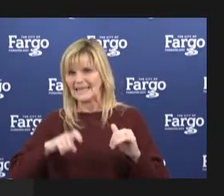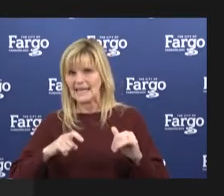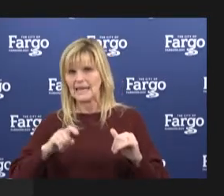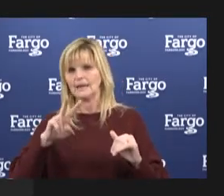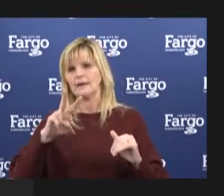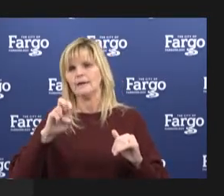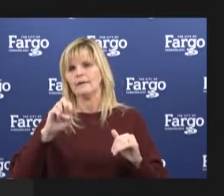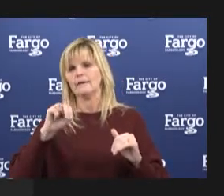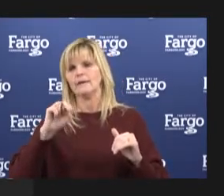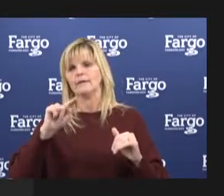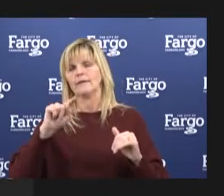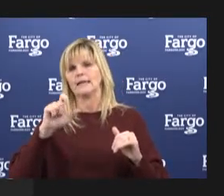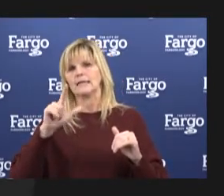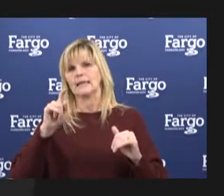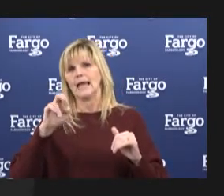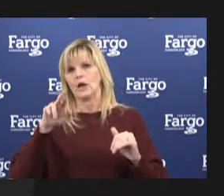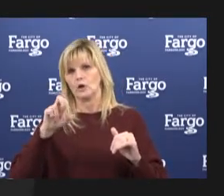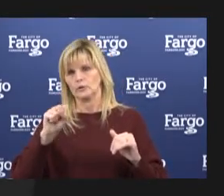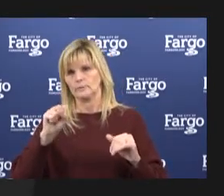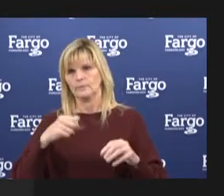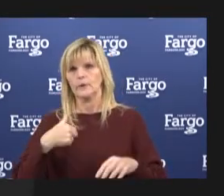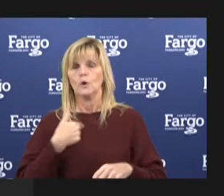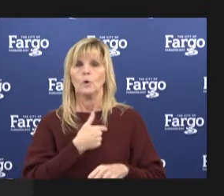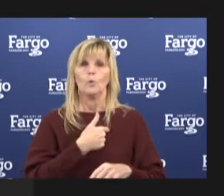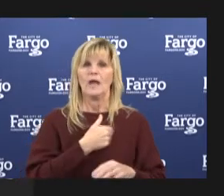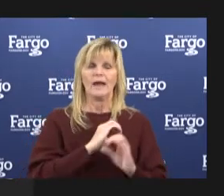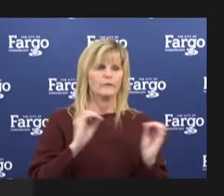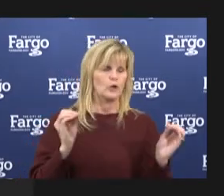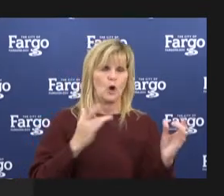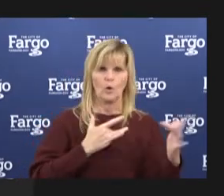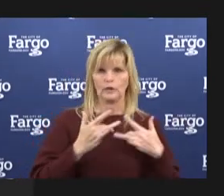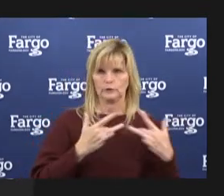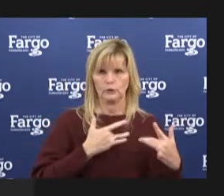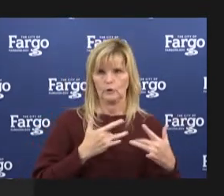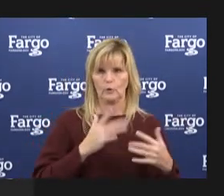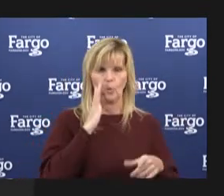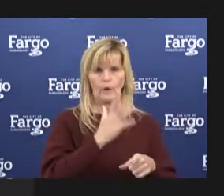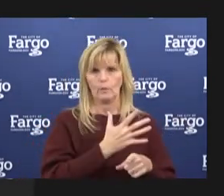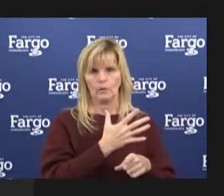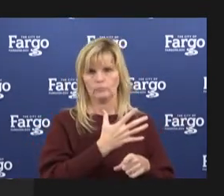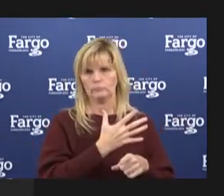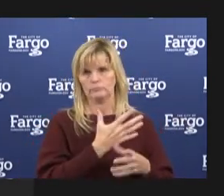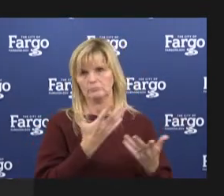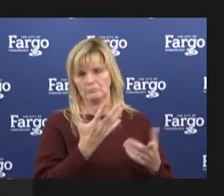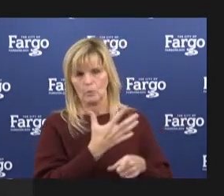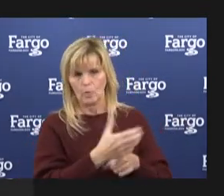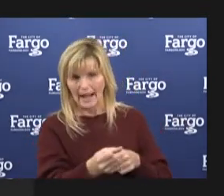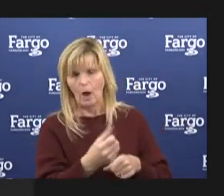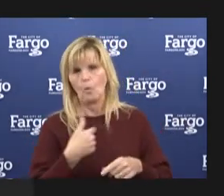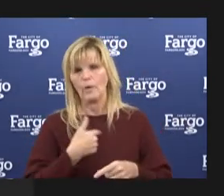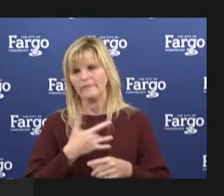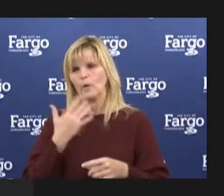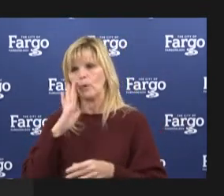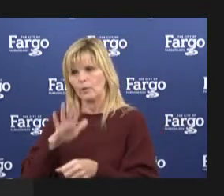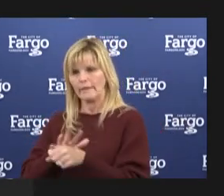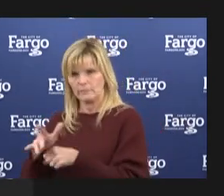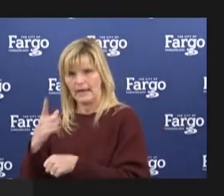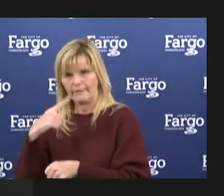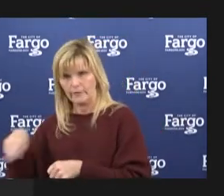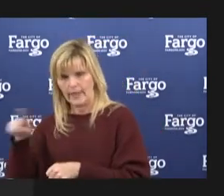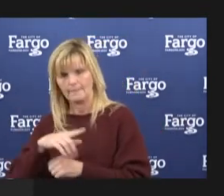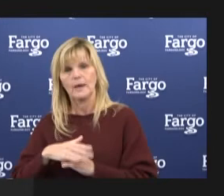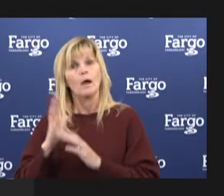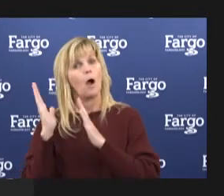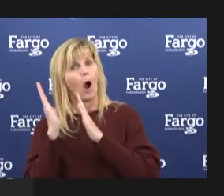And with the addition of more ventilators, we have no concern that we'll have ventilator capacity for those that need it. Our bed